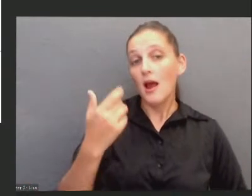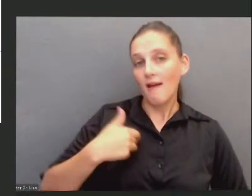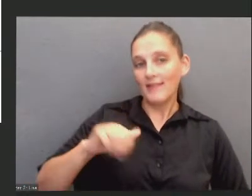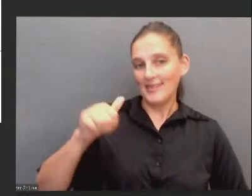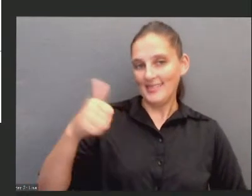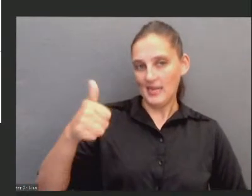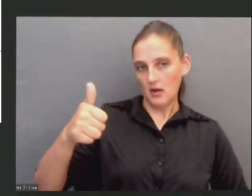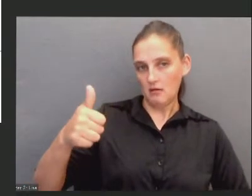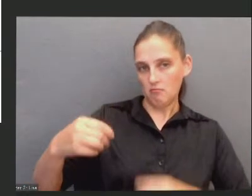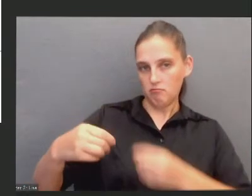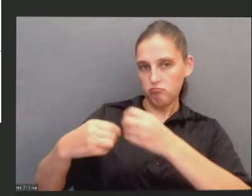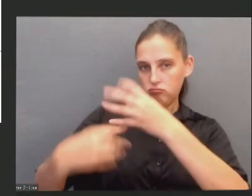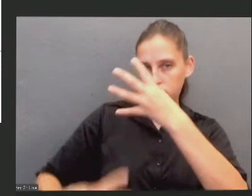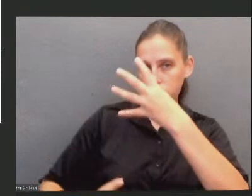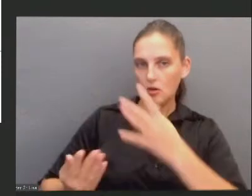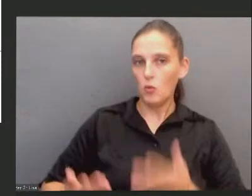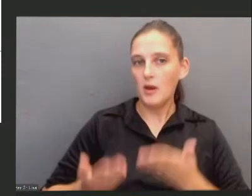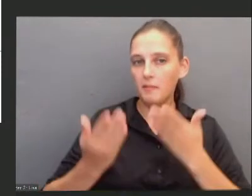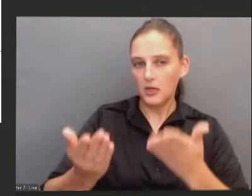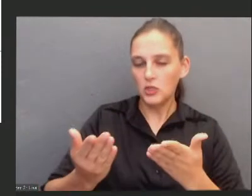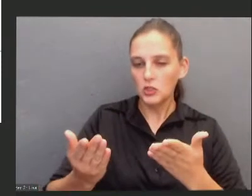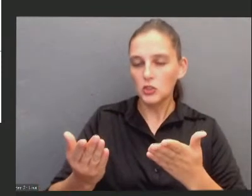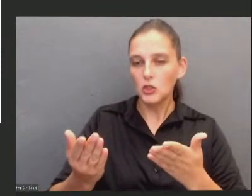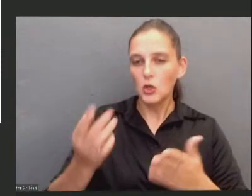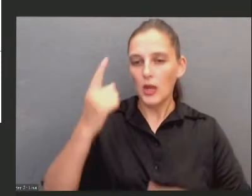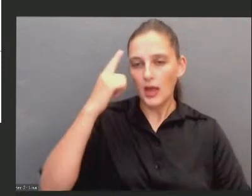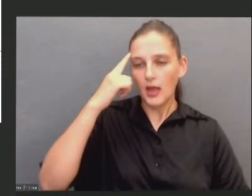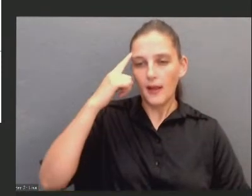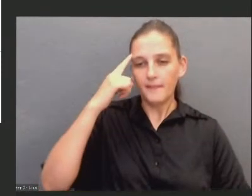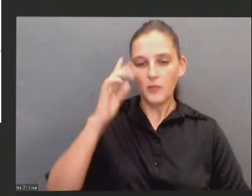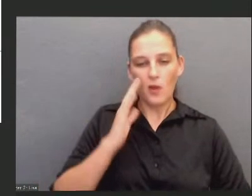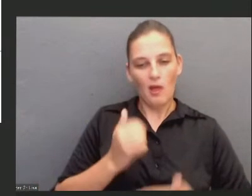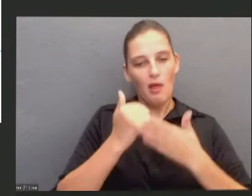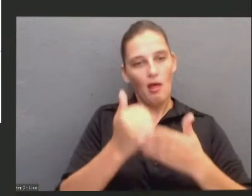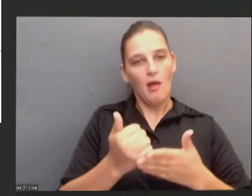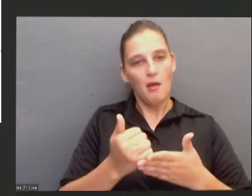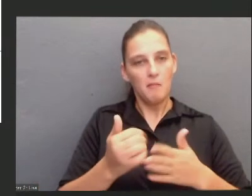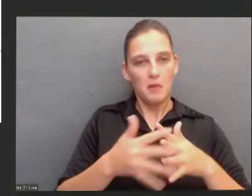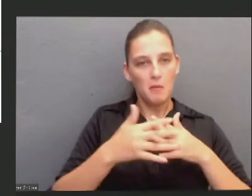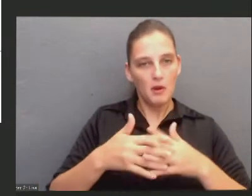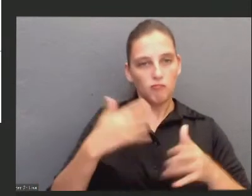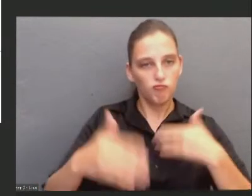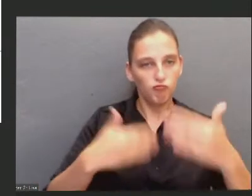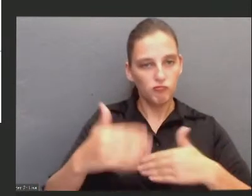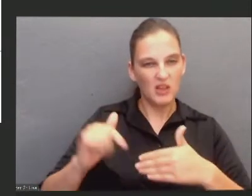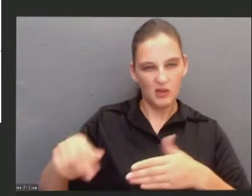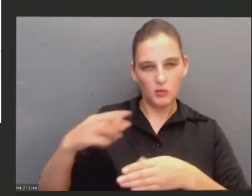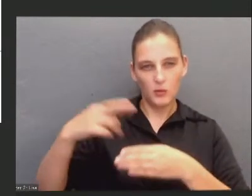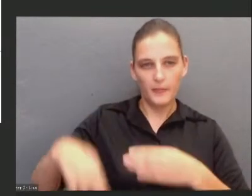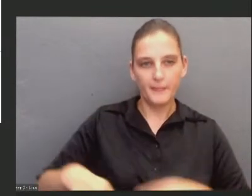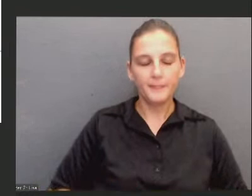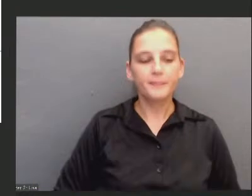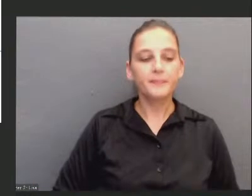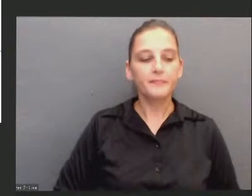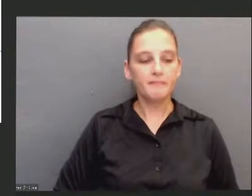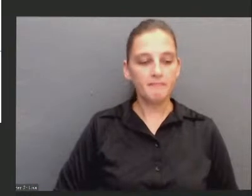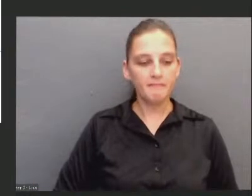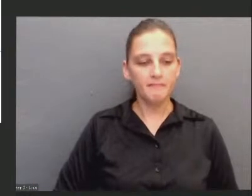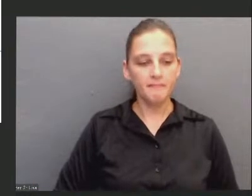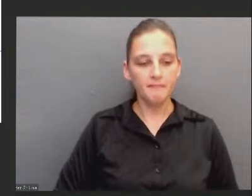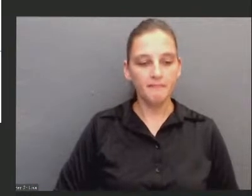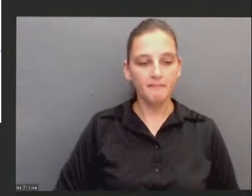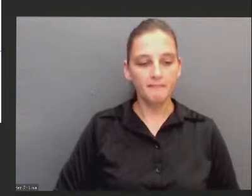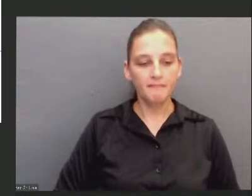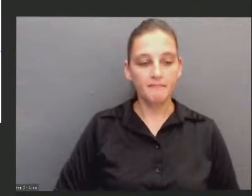country to advance this outcome. So the first one, next slide, federal entities with authorities to